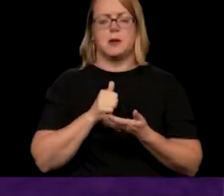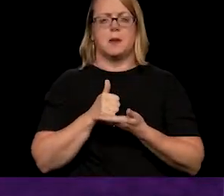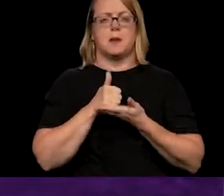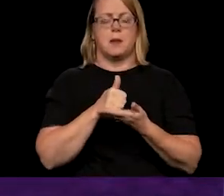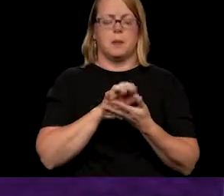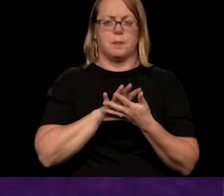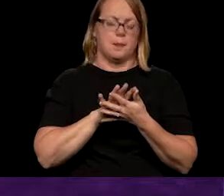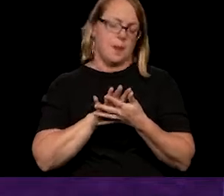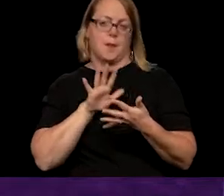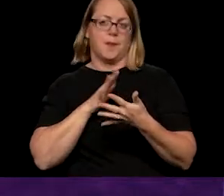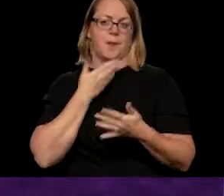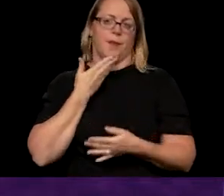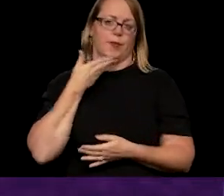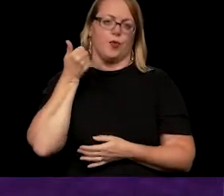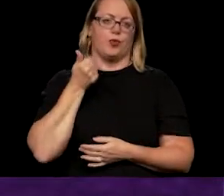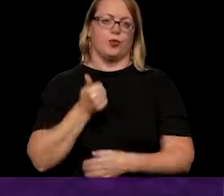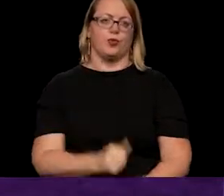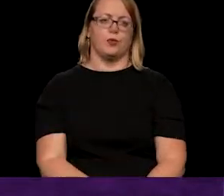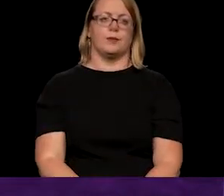white in it.